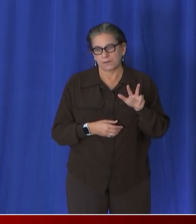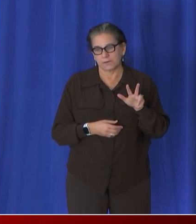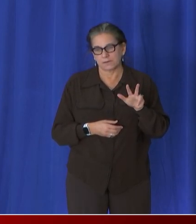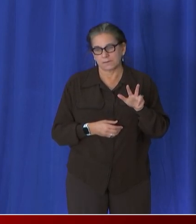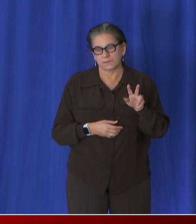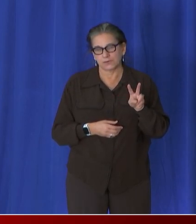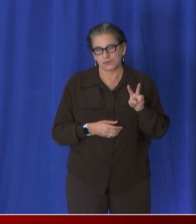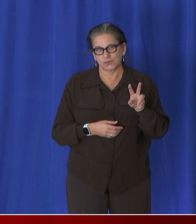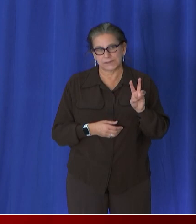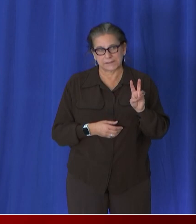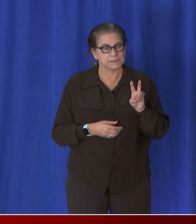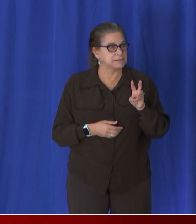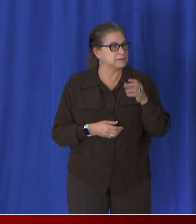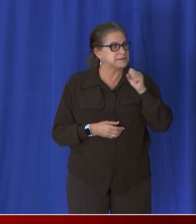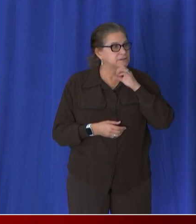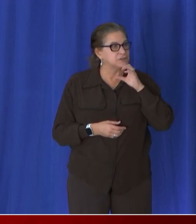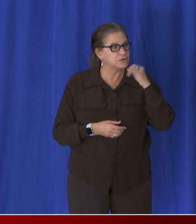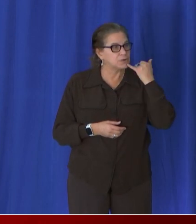options.